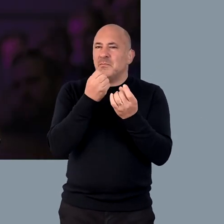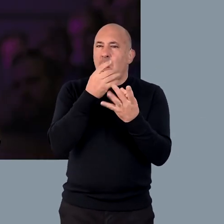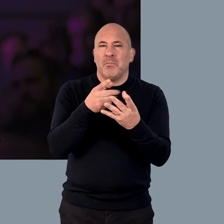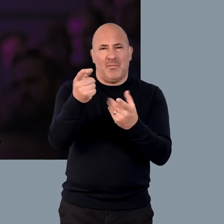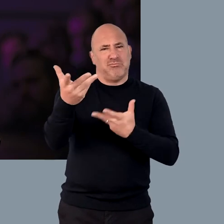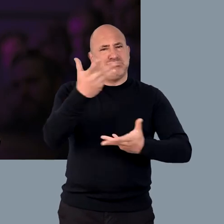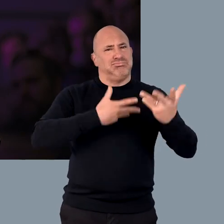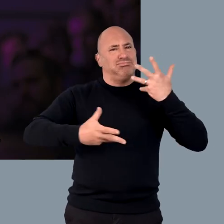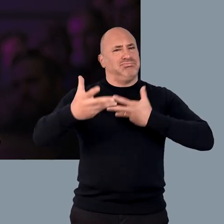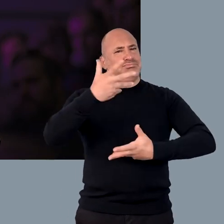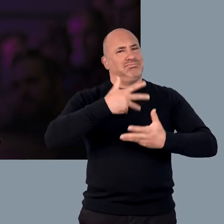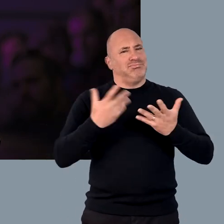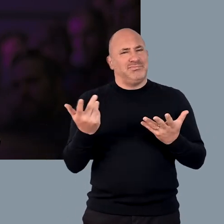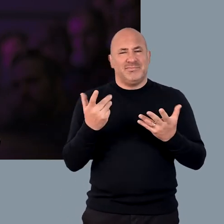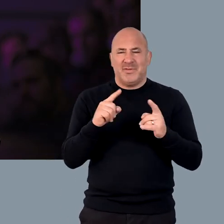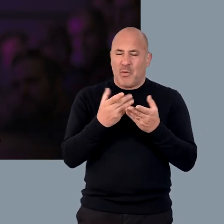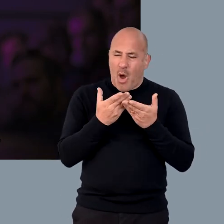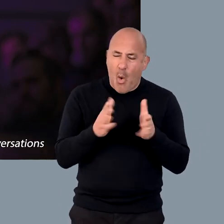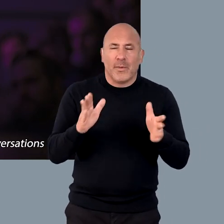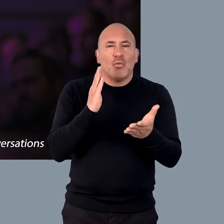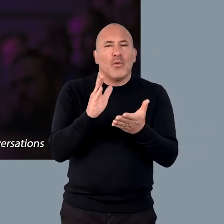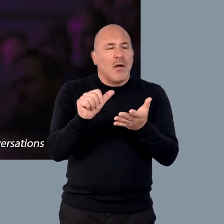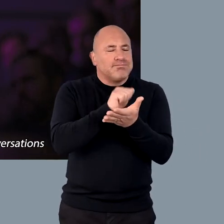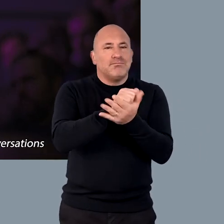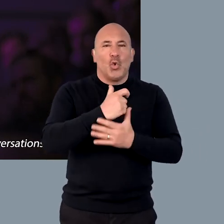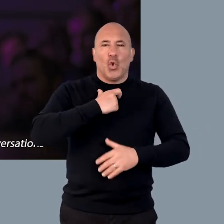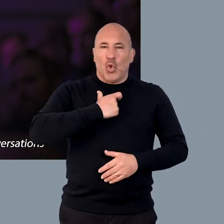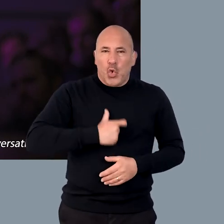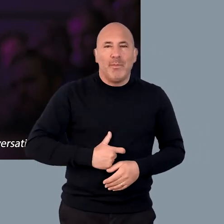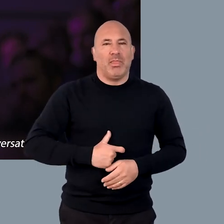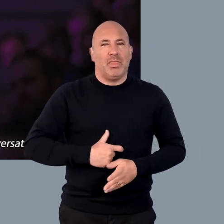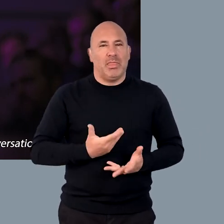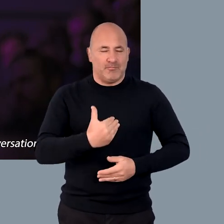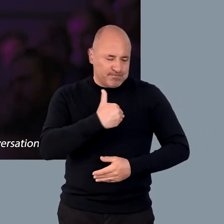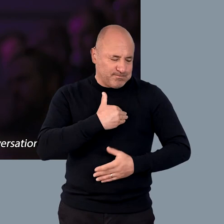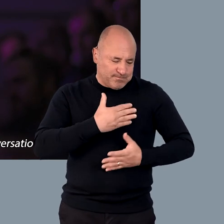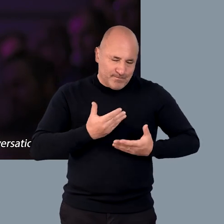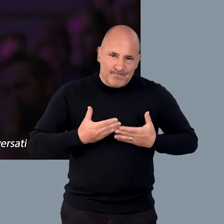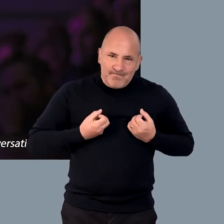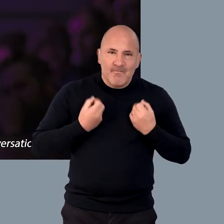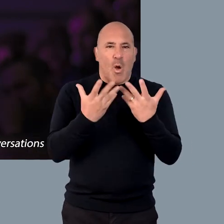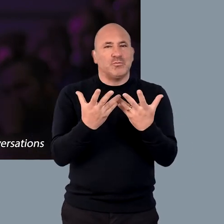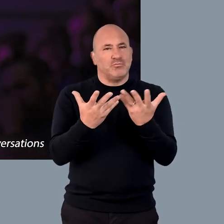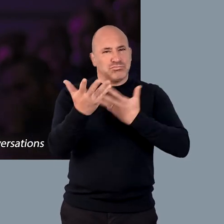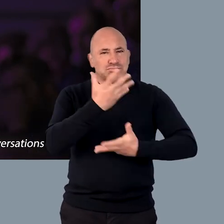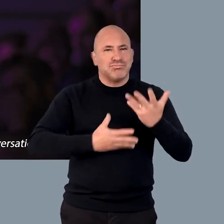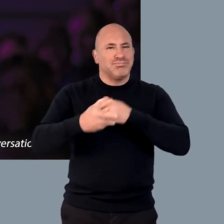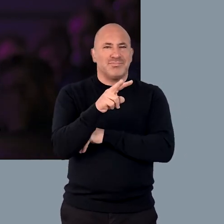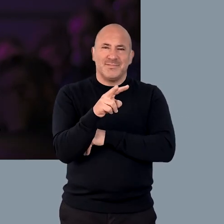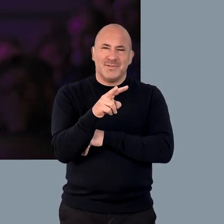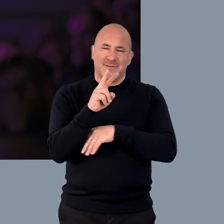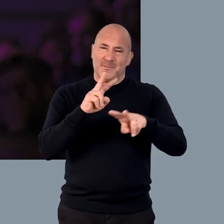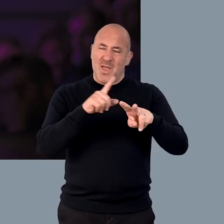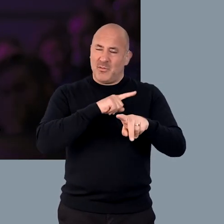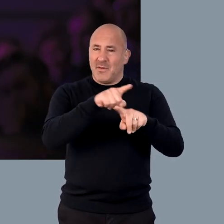Um, it's very nourishing to hear these kind of um Vulnerable open human and heart-led conversations